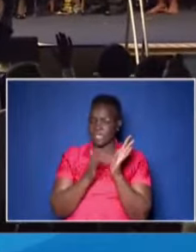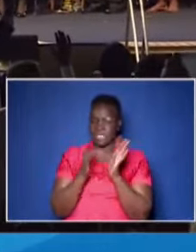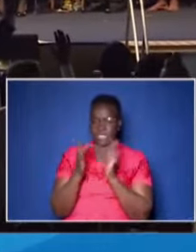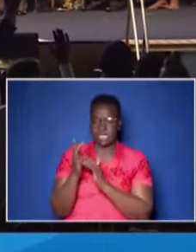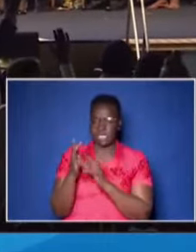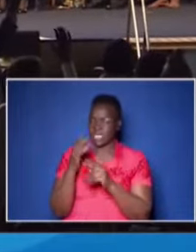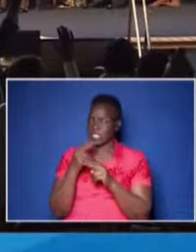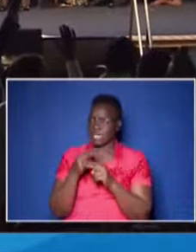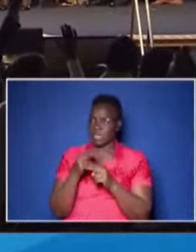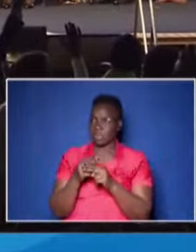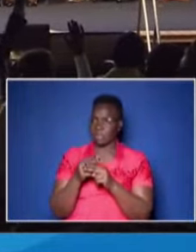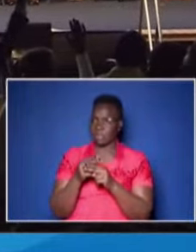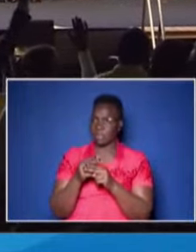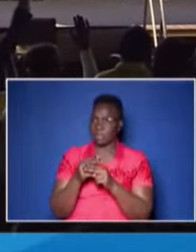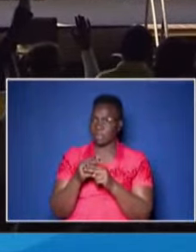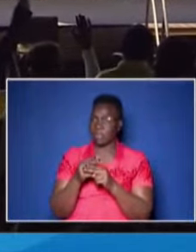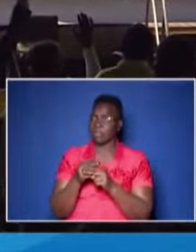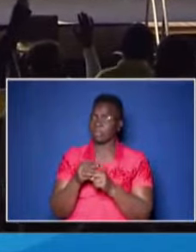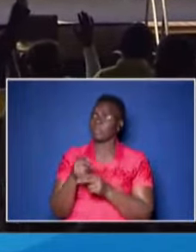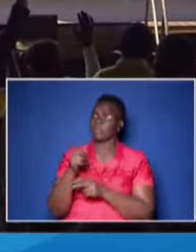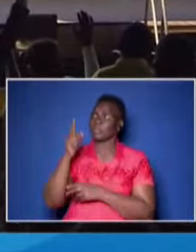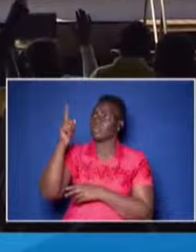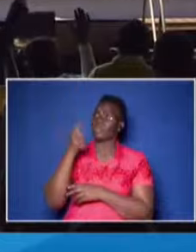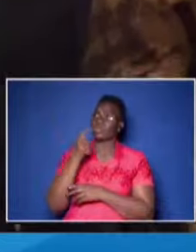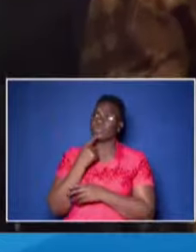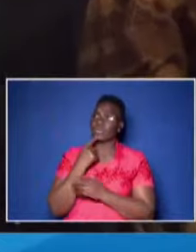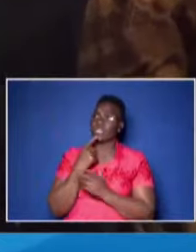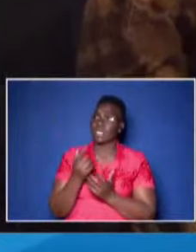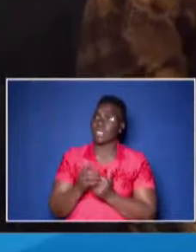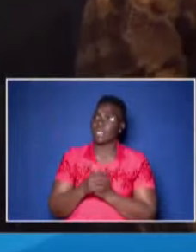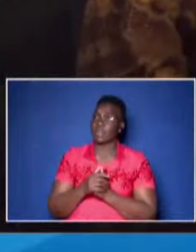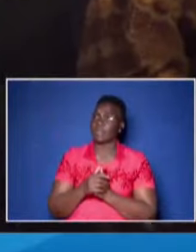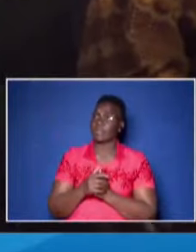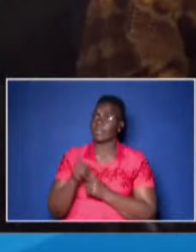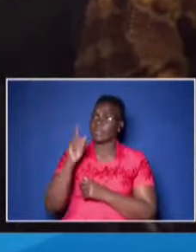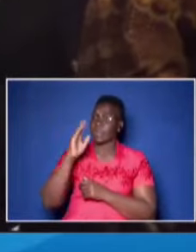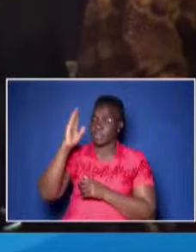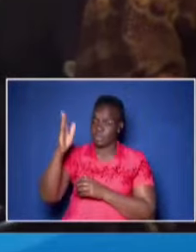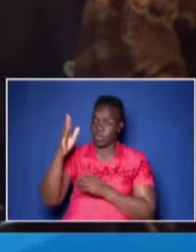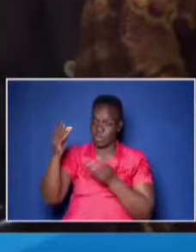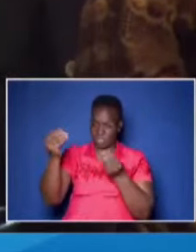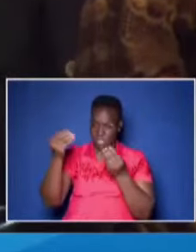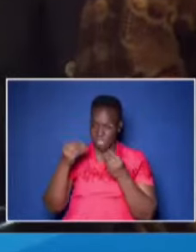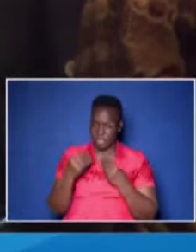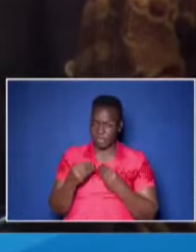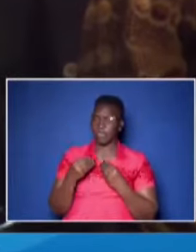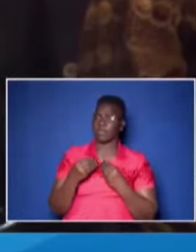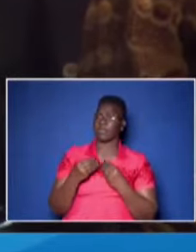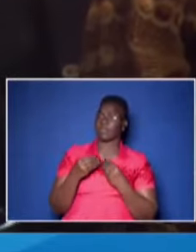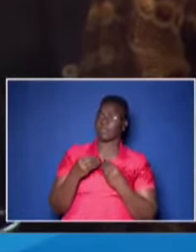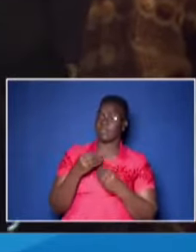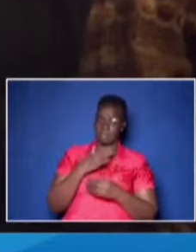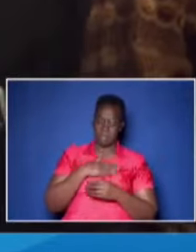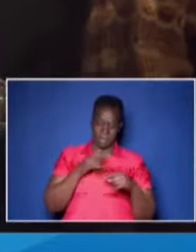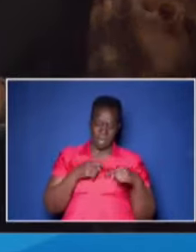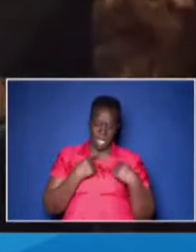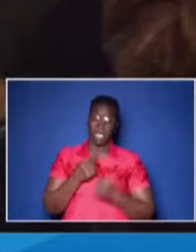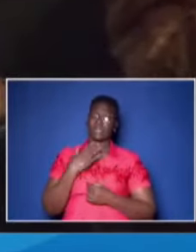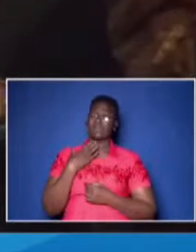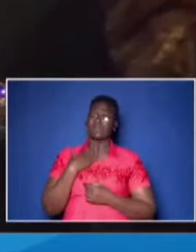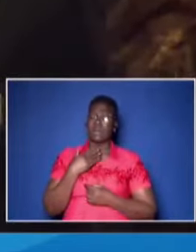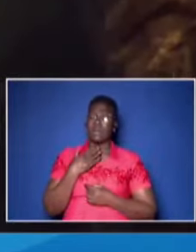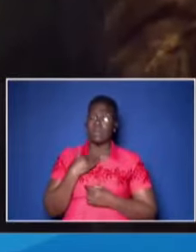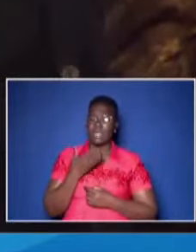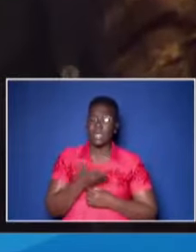name Jesus name you said you said you'll Grant you grant my desire My